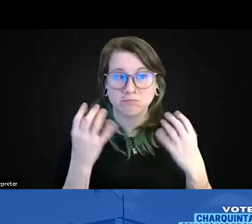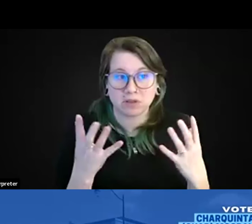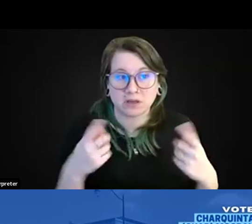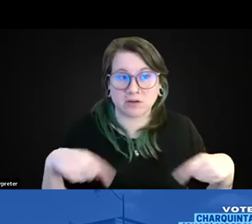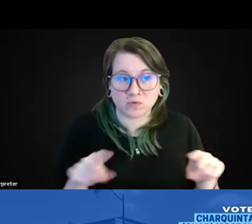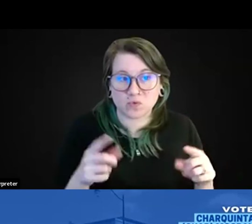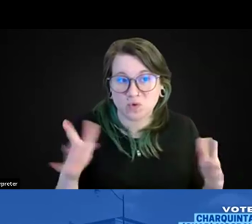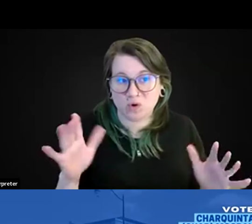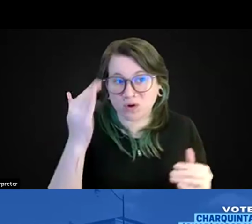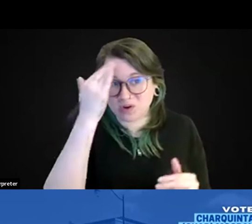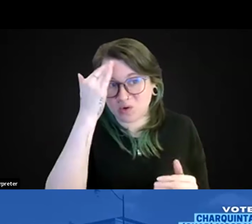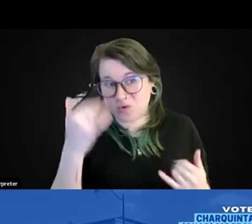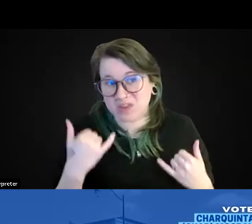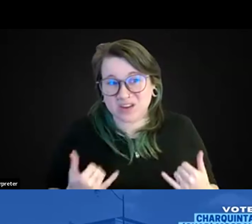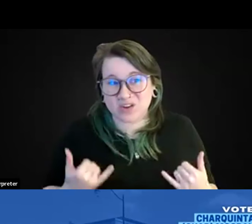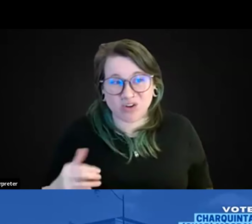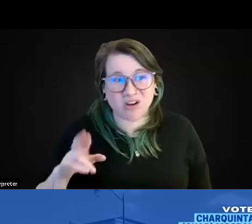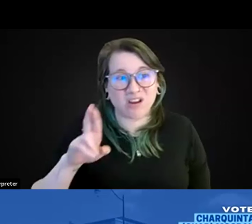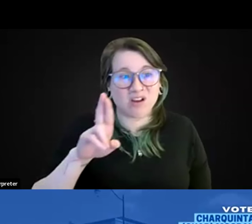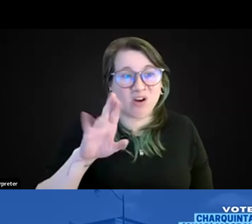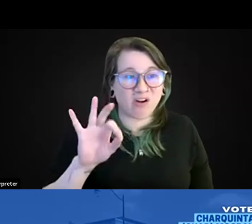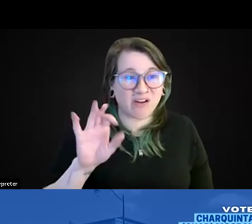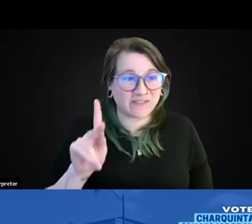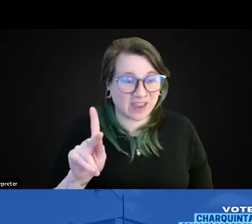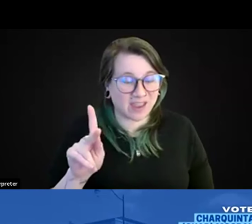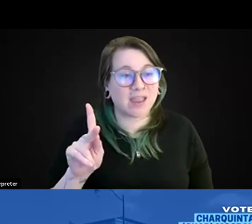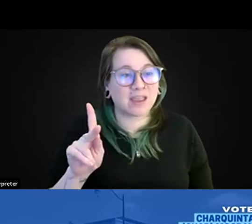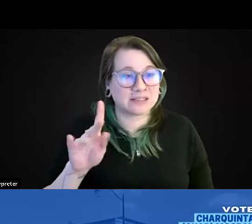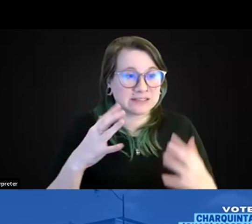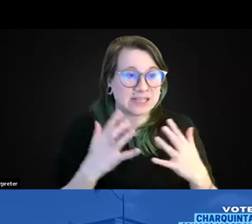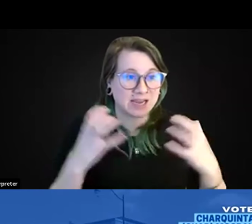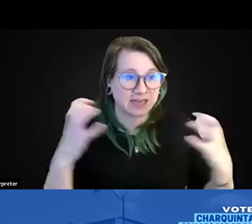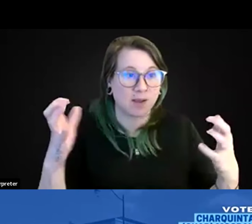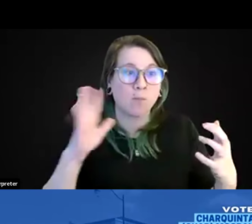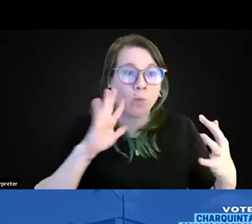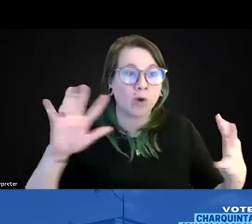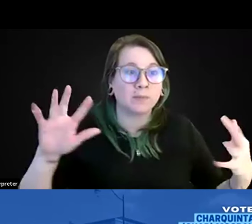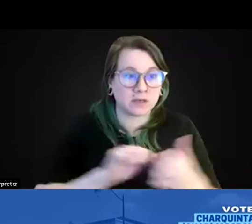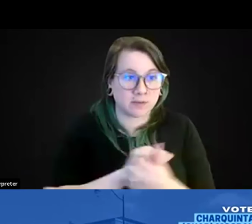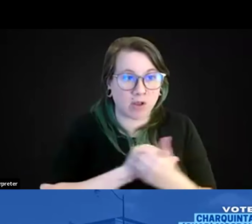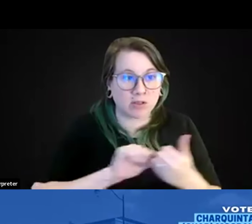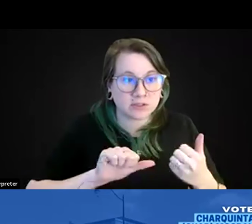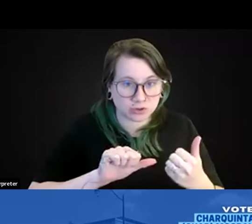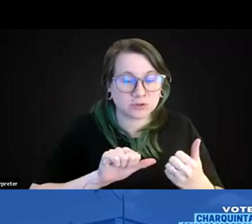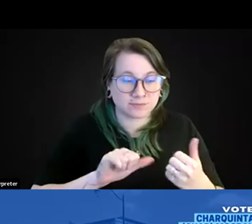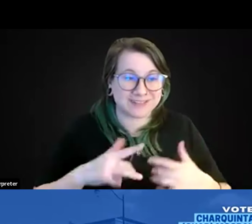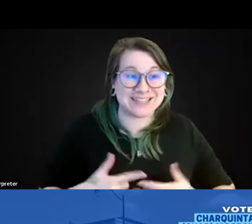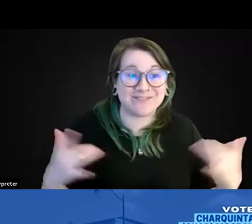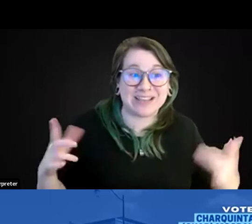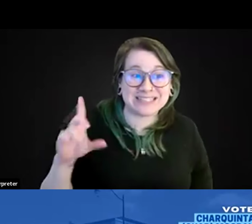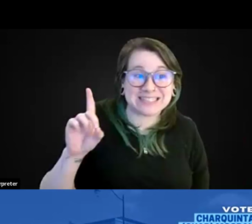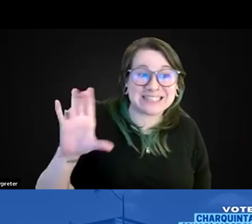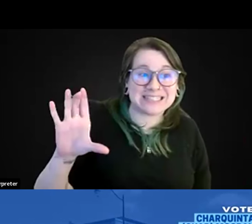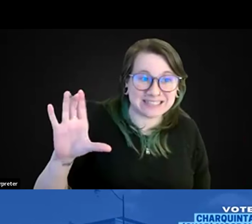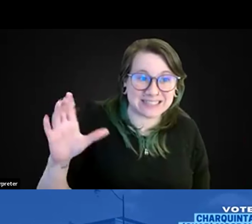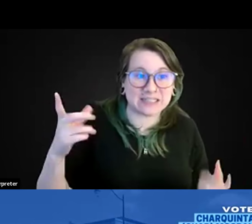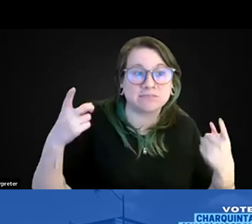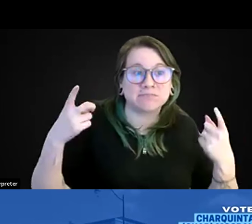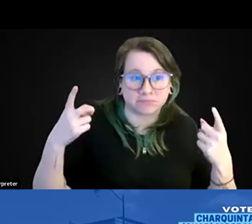the current RFK Stadium itself is being demolished. And Events DC is doing that